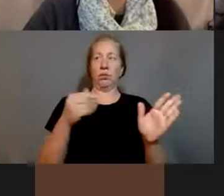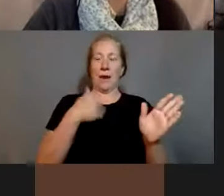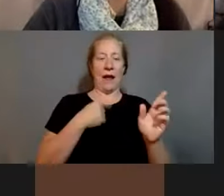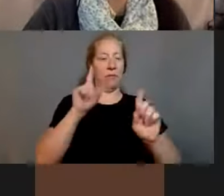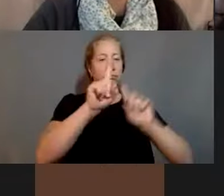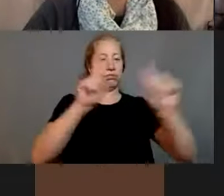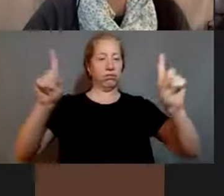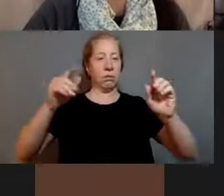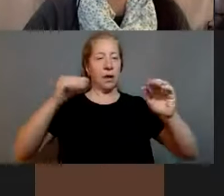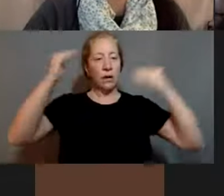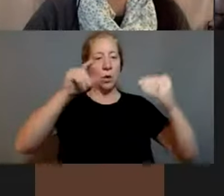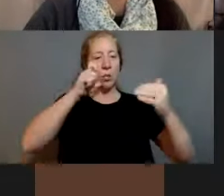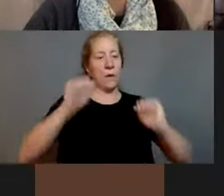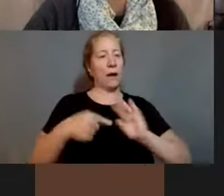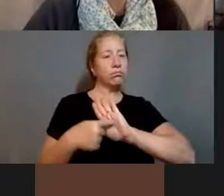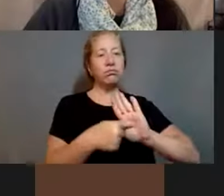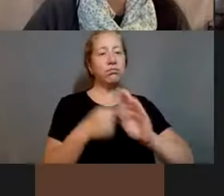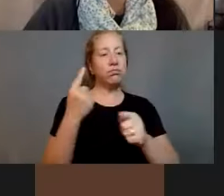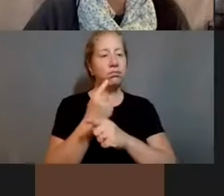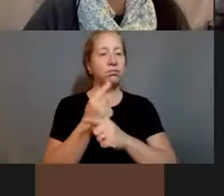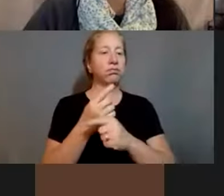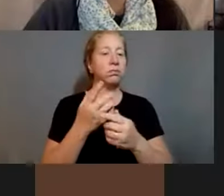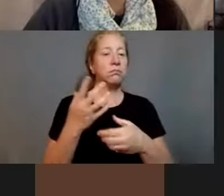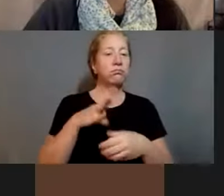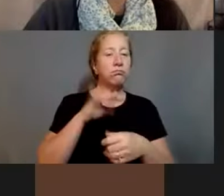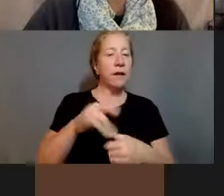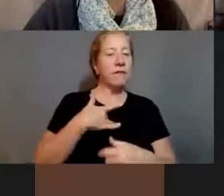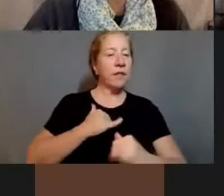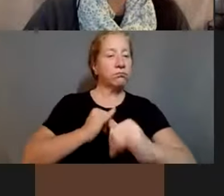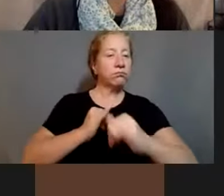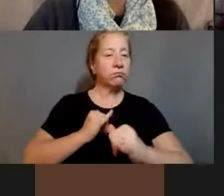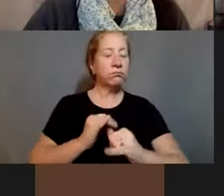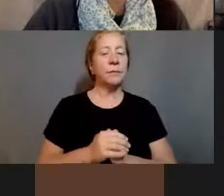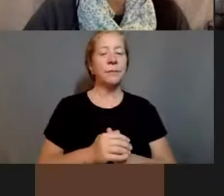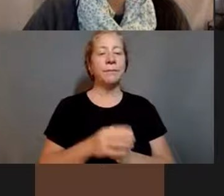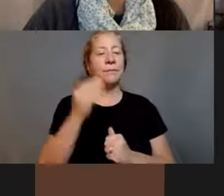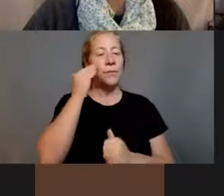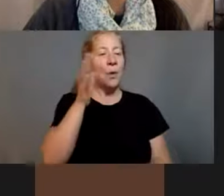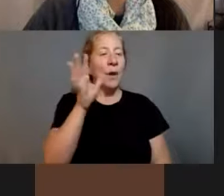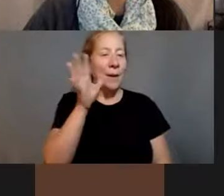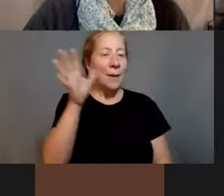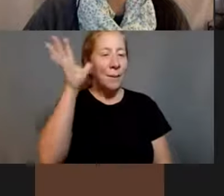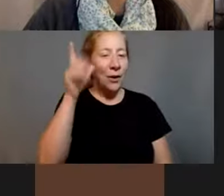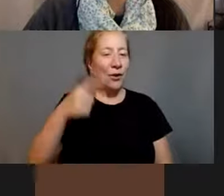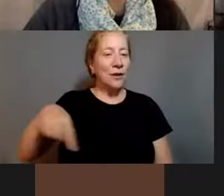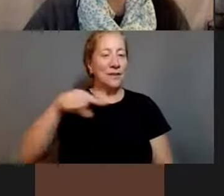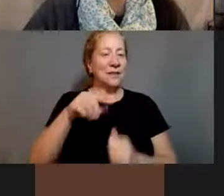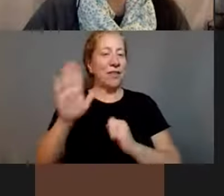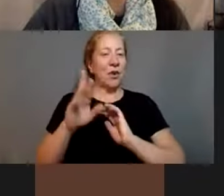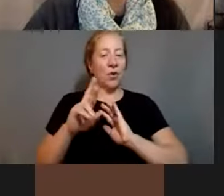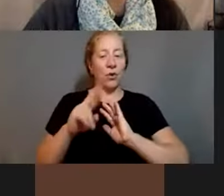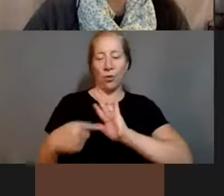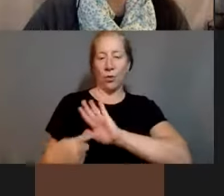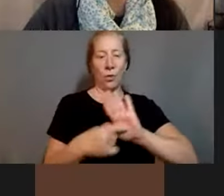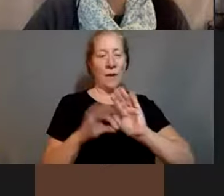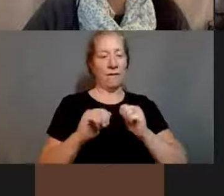wonder, as you were talking, I was thinking about the role that parents play role modeling with each other about how to